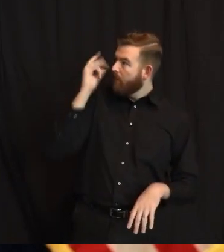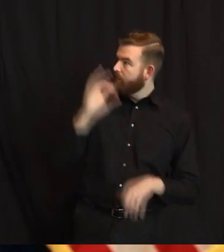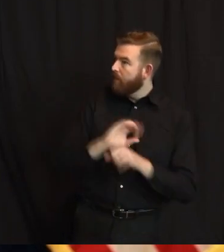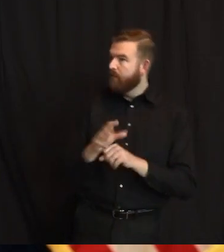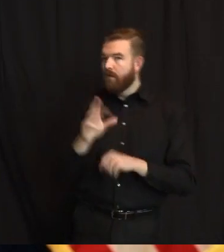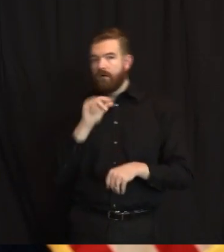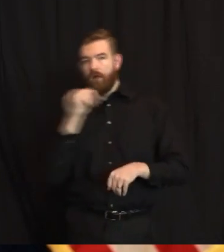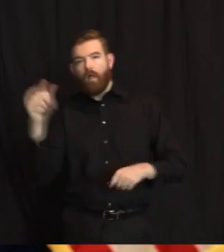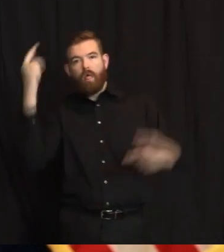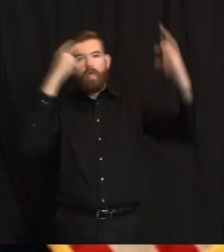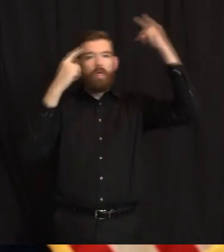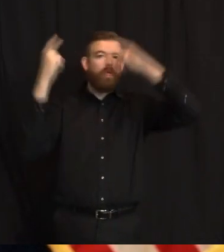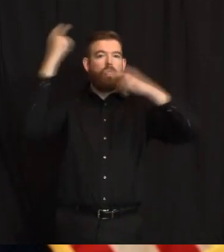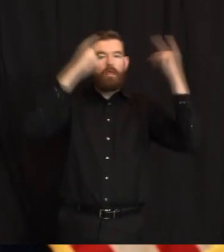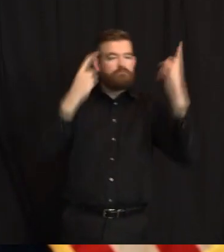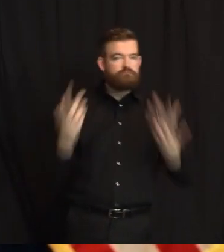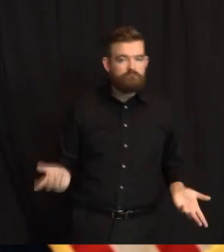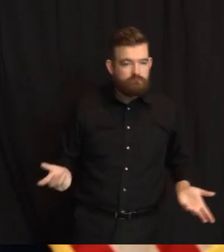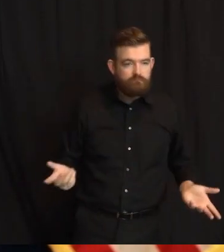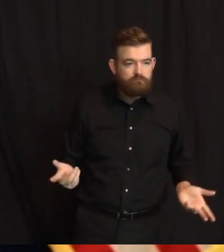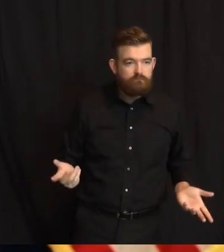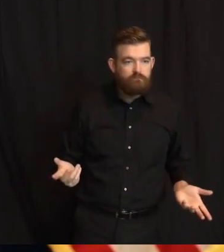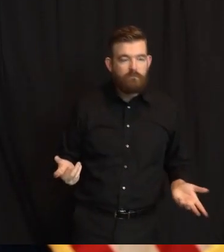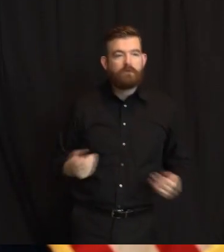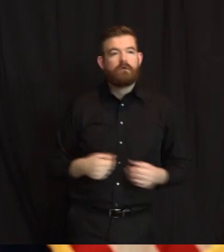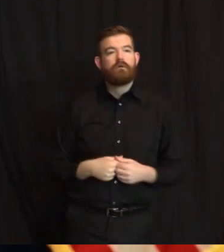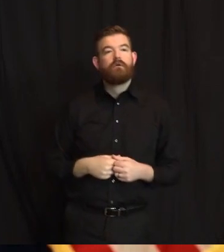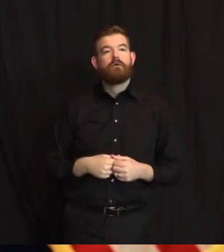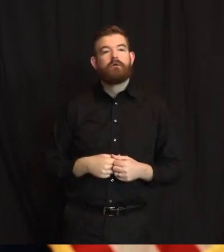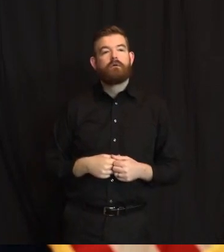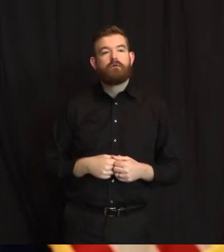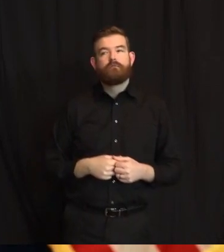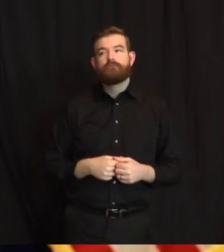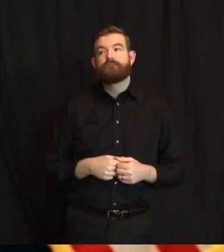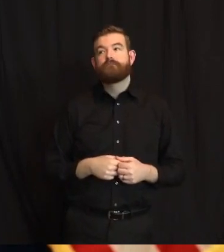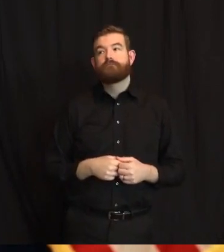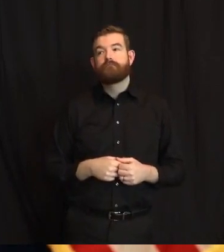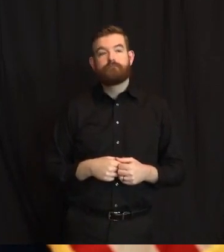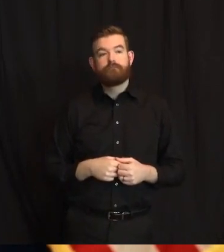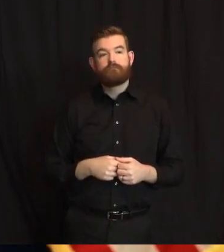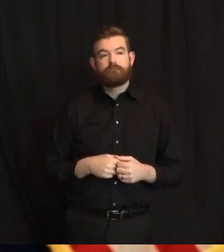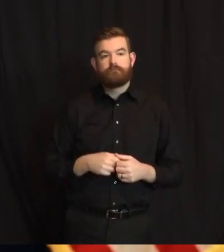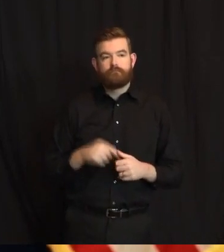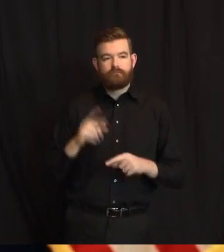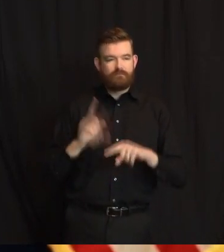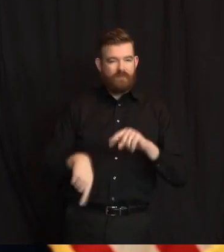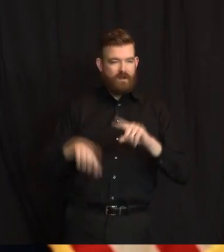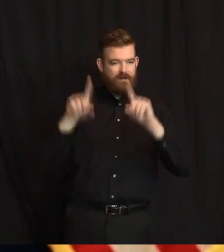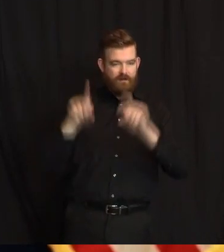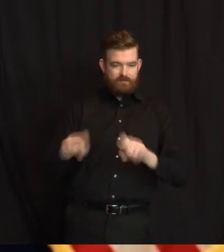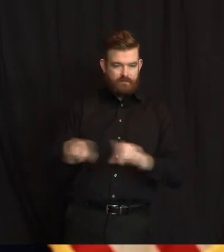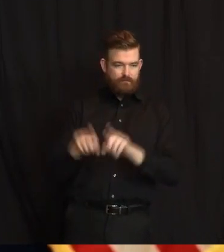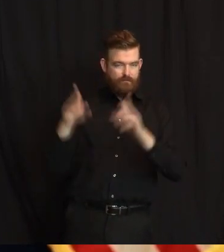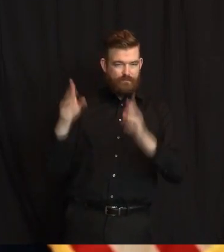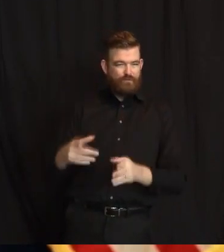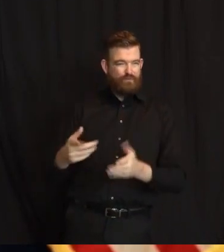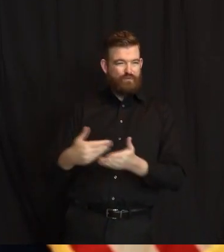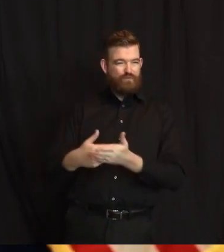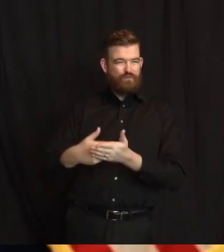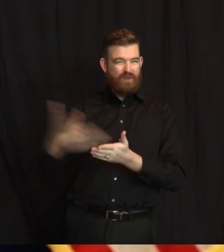obvious question is, since you can't test the dead, you can't waste the test kits on the dead, are you trying to develop some